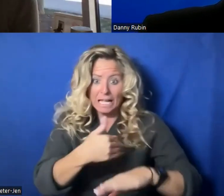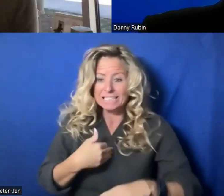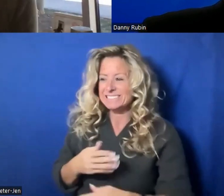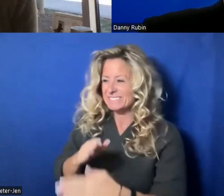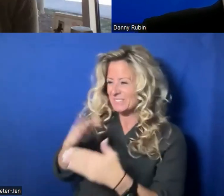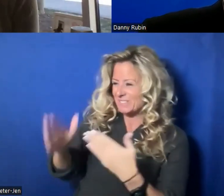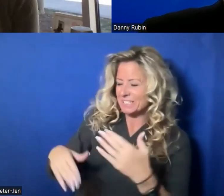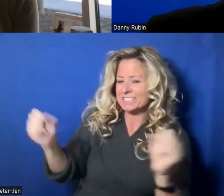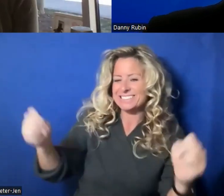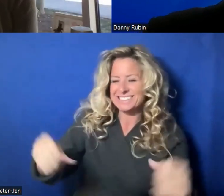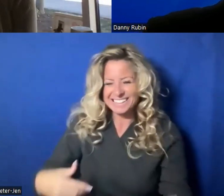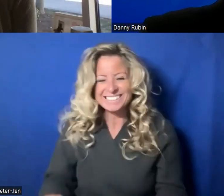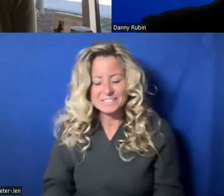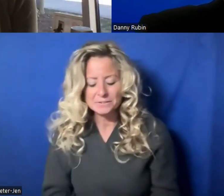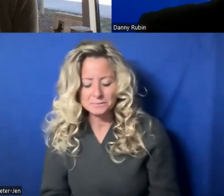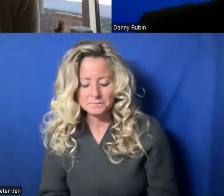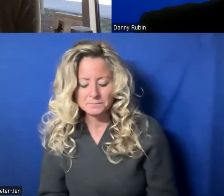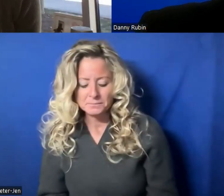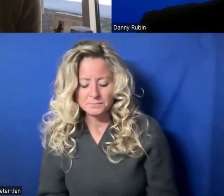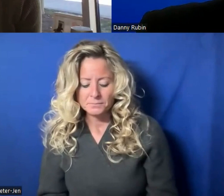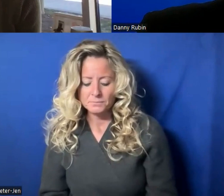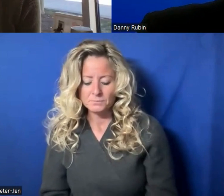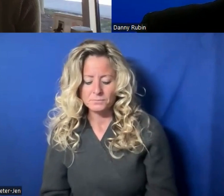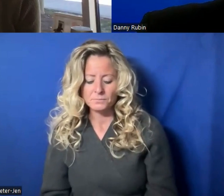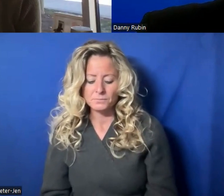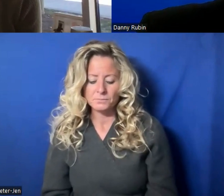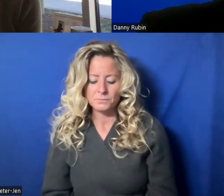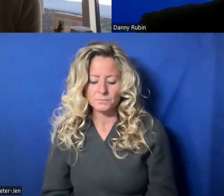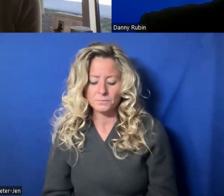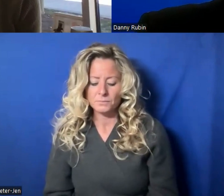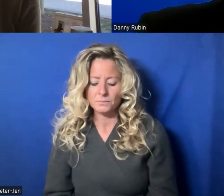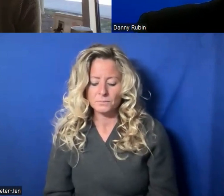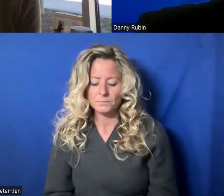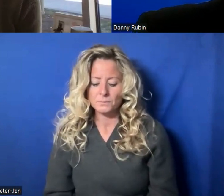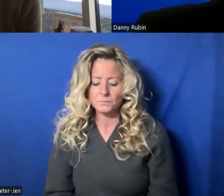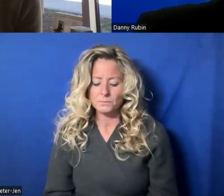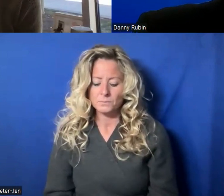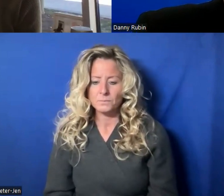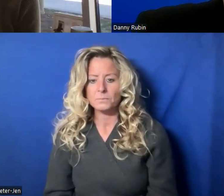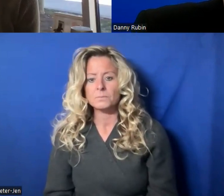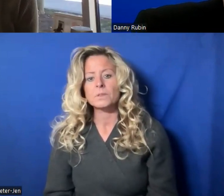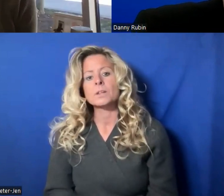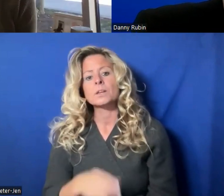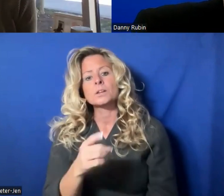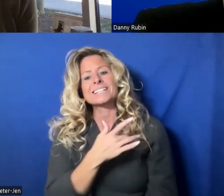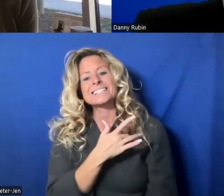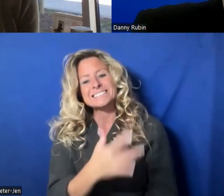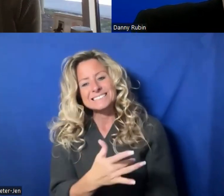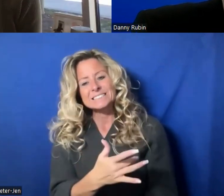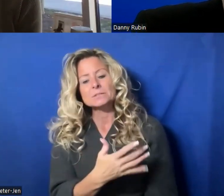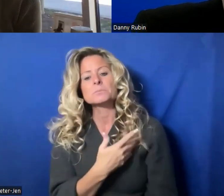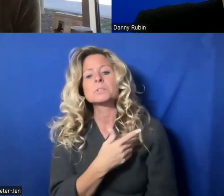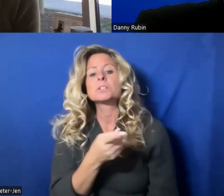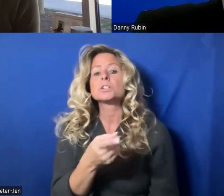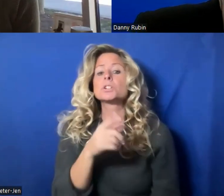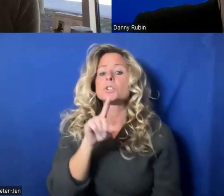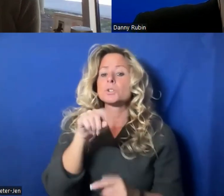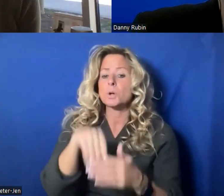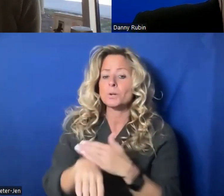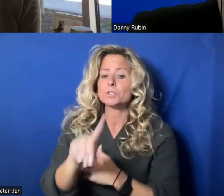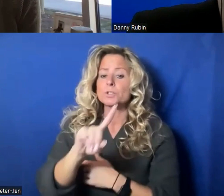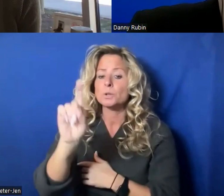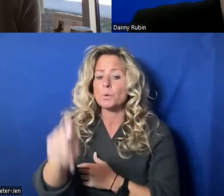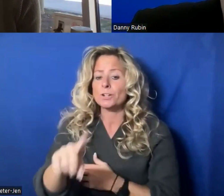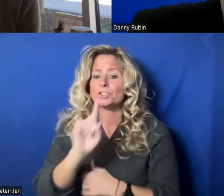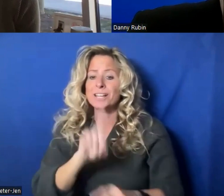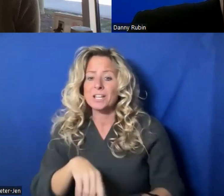job. As we talk, I want to start inviting the teachers and students who are here. Please go to the Q&A along the bottom